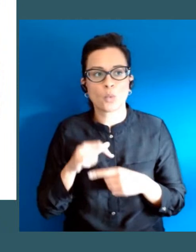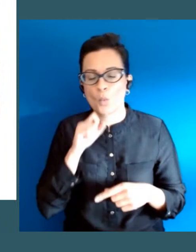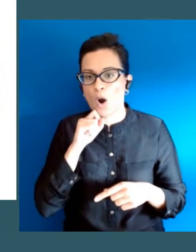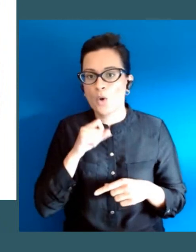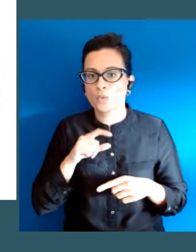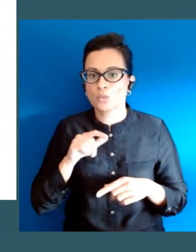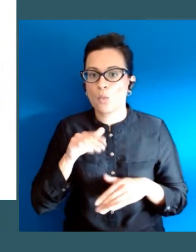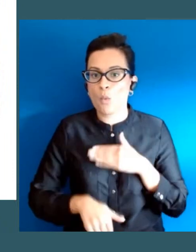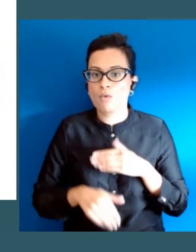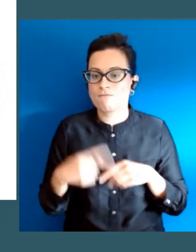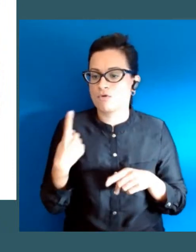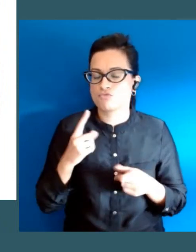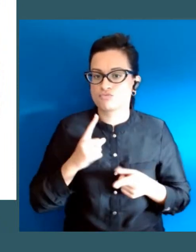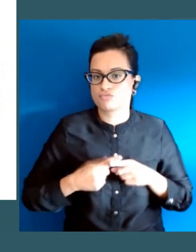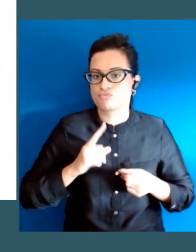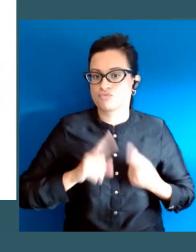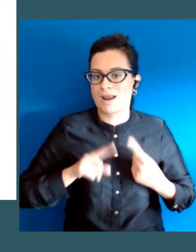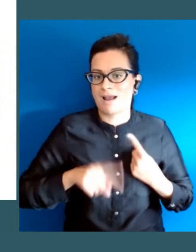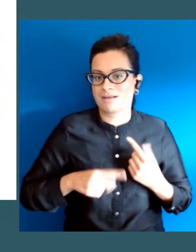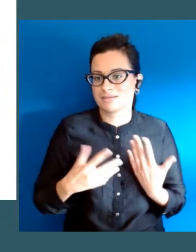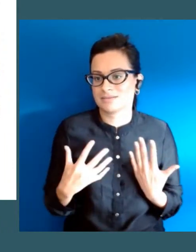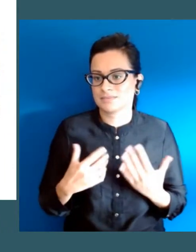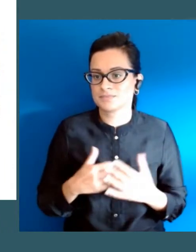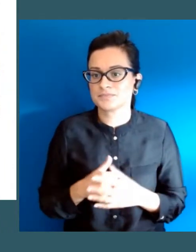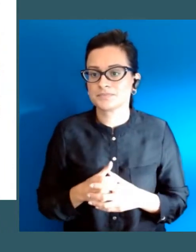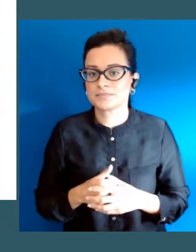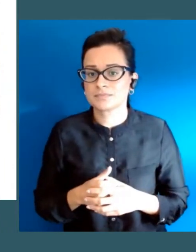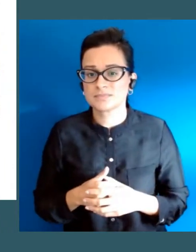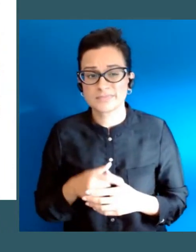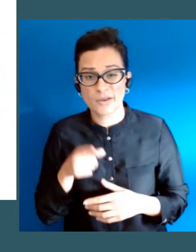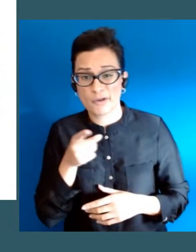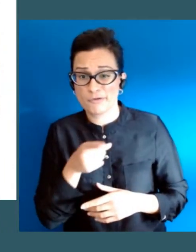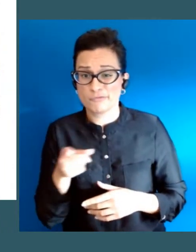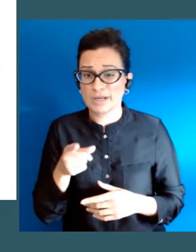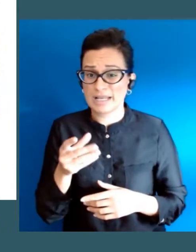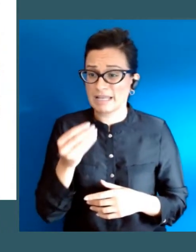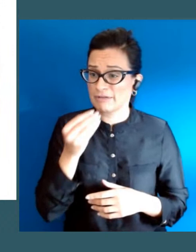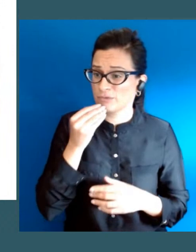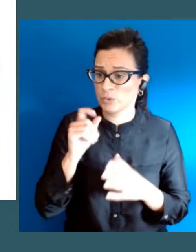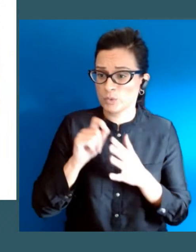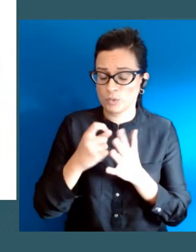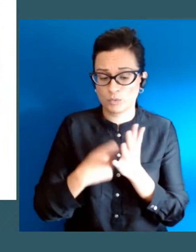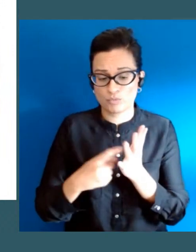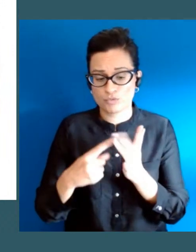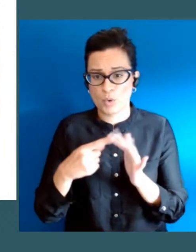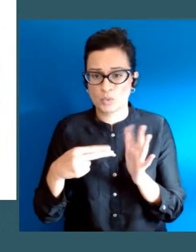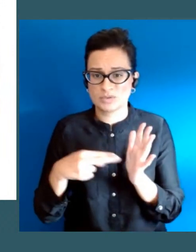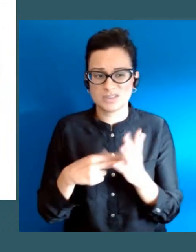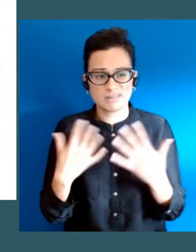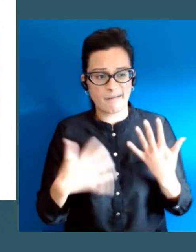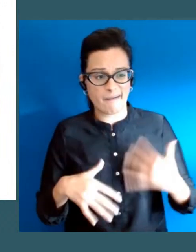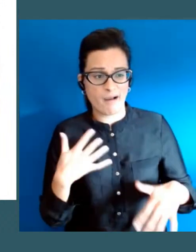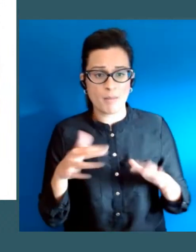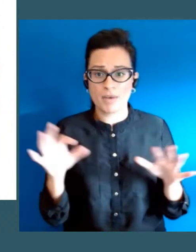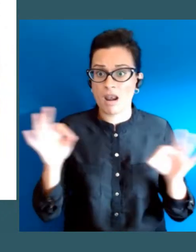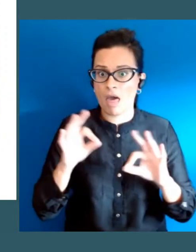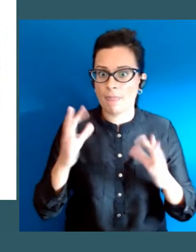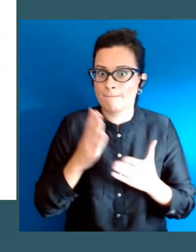that, should be harmless, like a food protein. To the person. So it's switching off